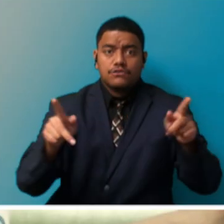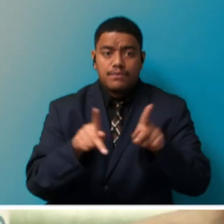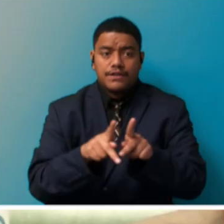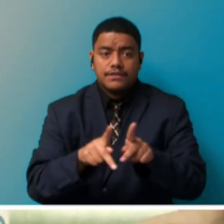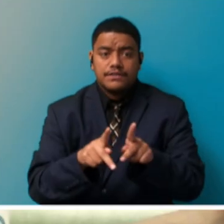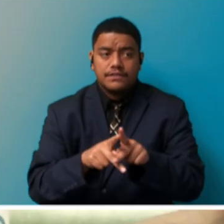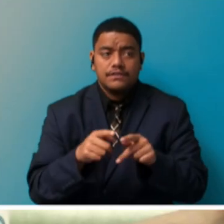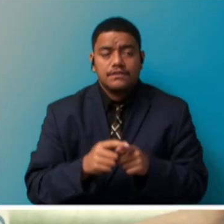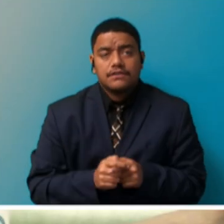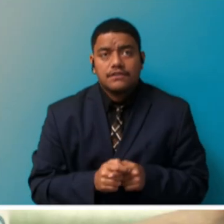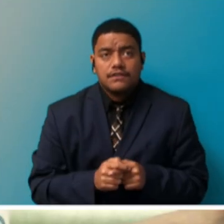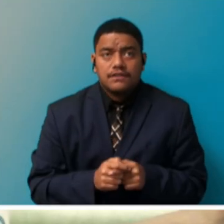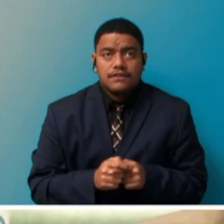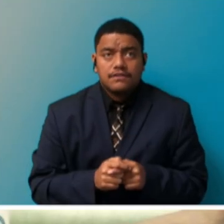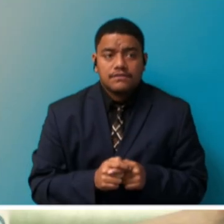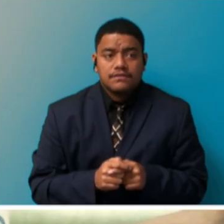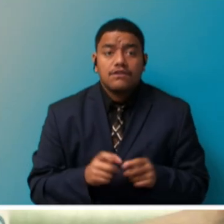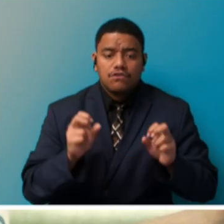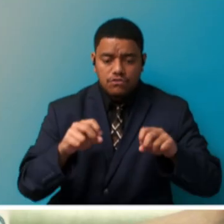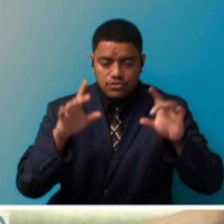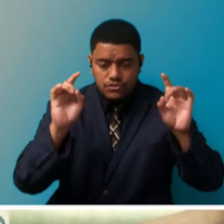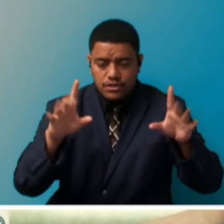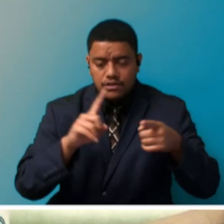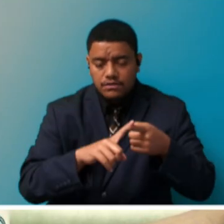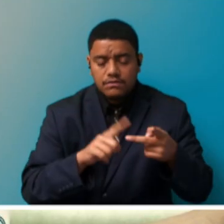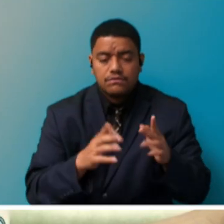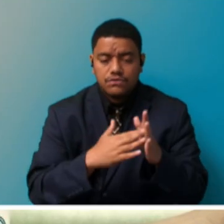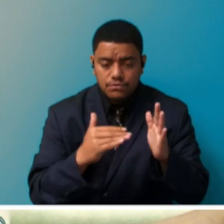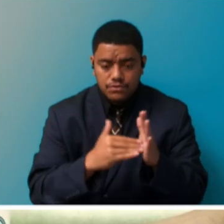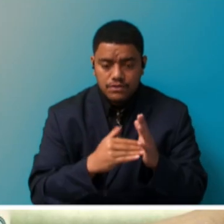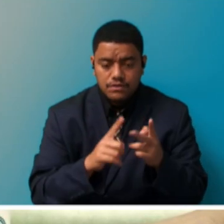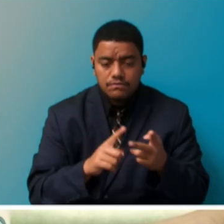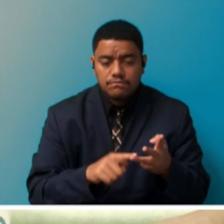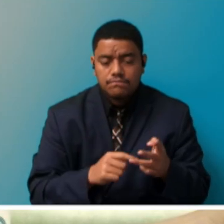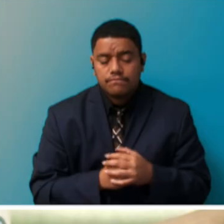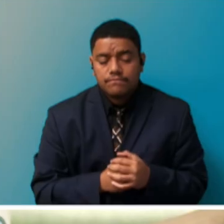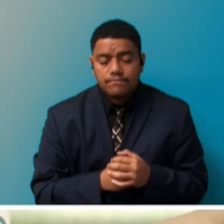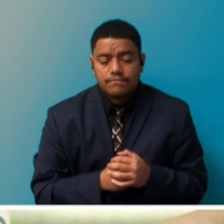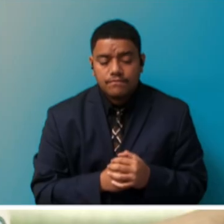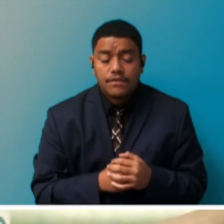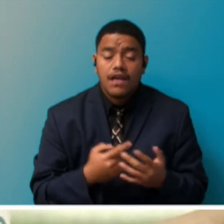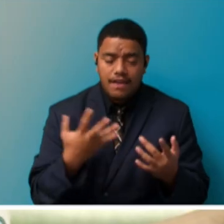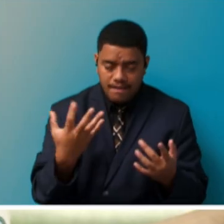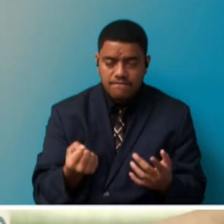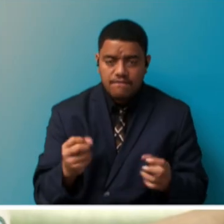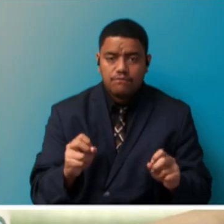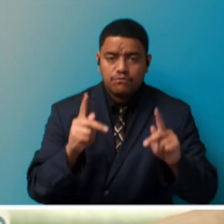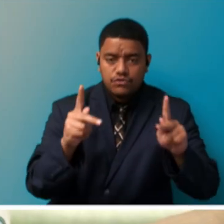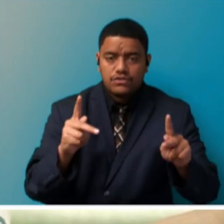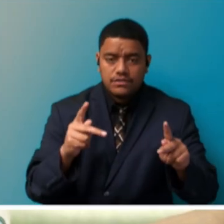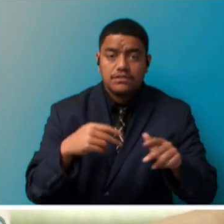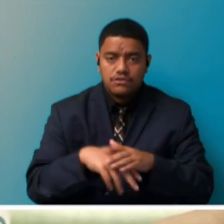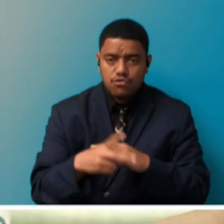the likes of Australia, New Zealand, there are opportunities within there to do